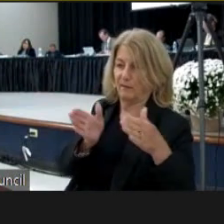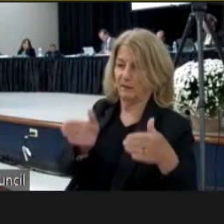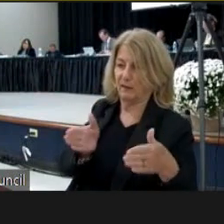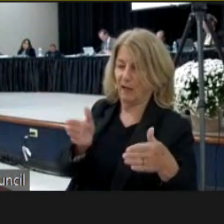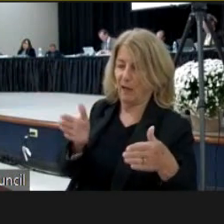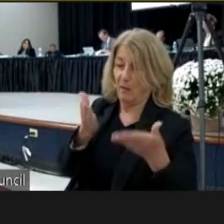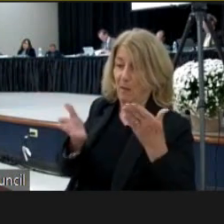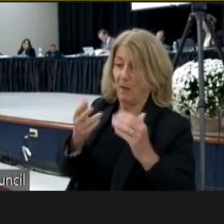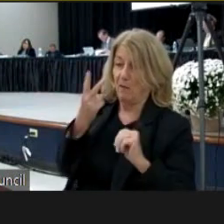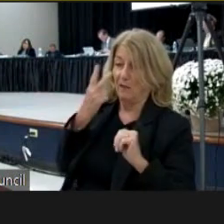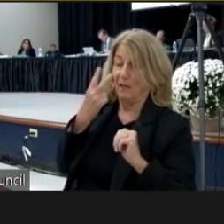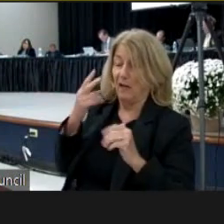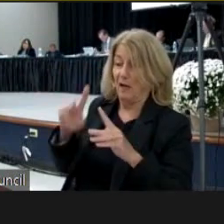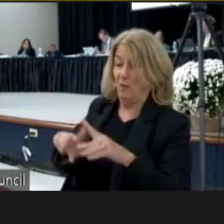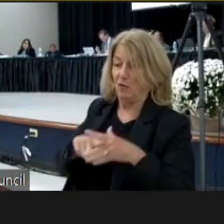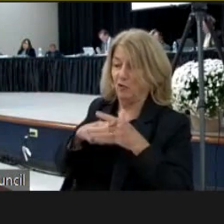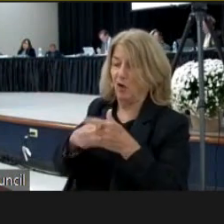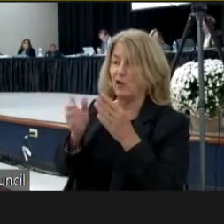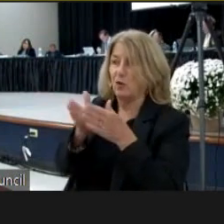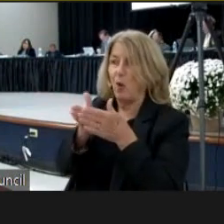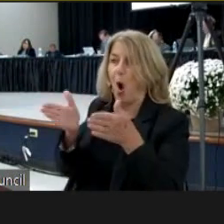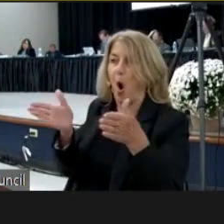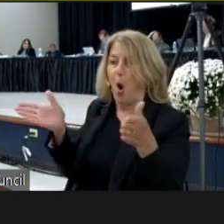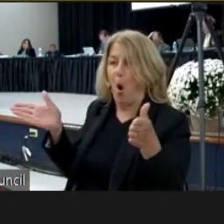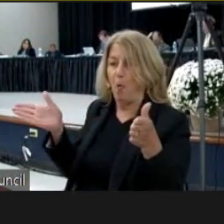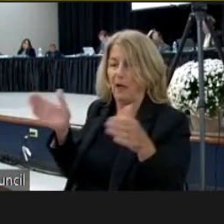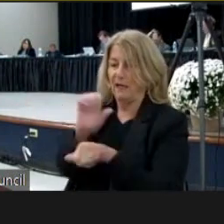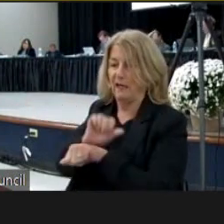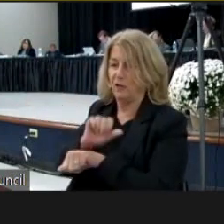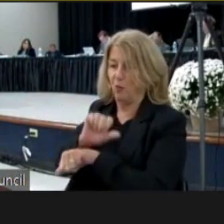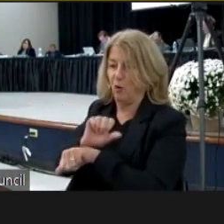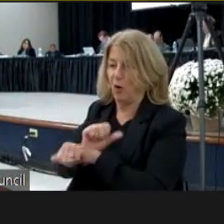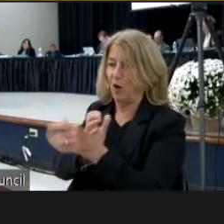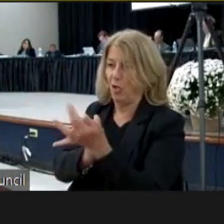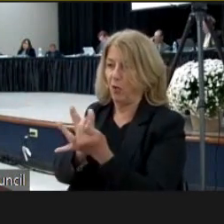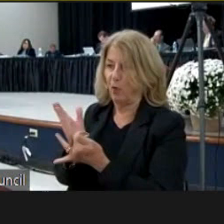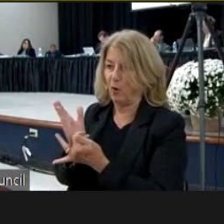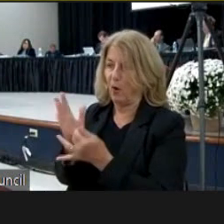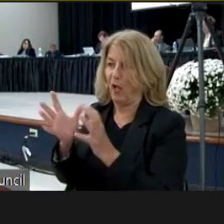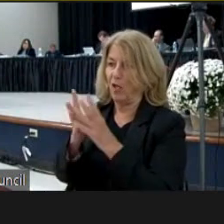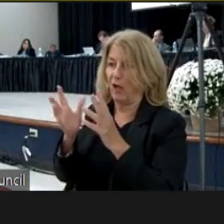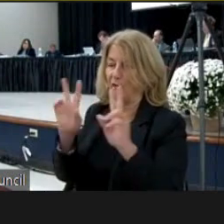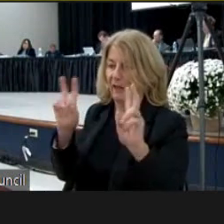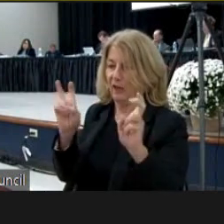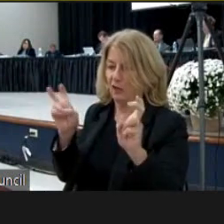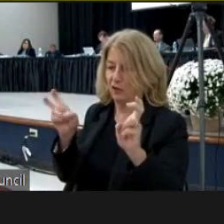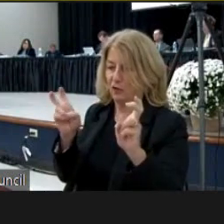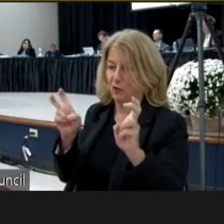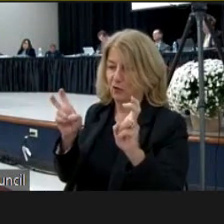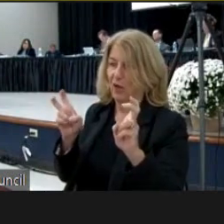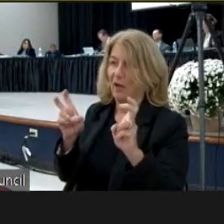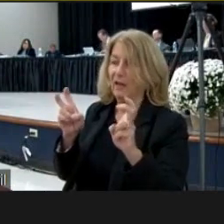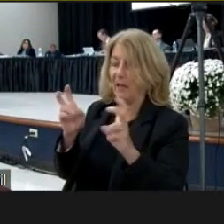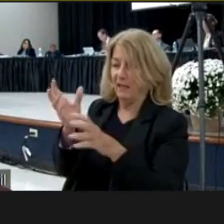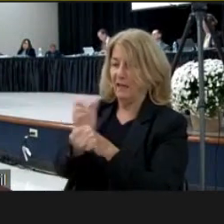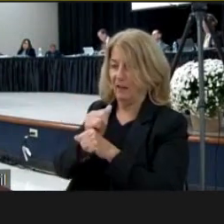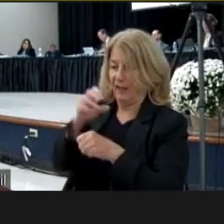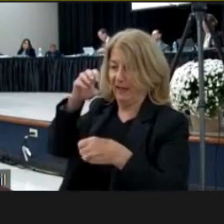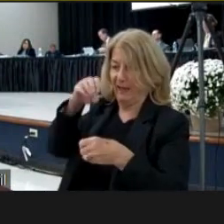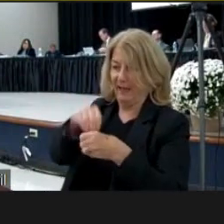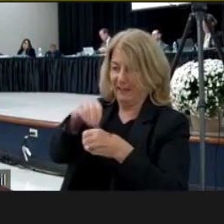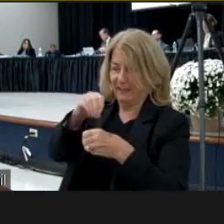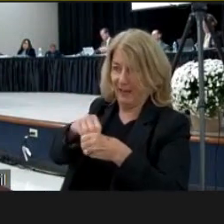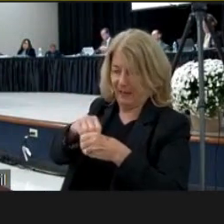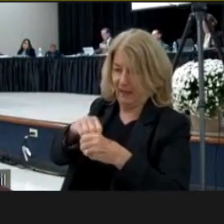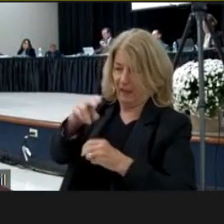starting to open, needing to work through a bunch of issues as it relates to getting infrastructure finished, et cetera.